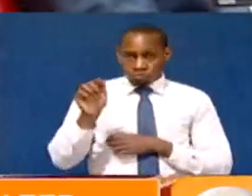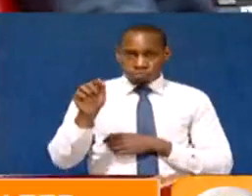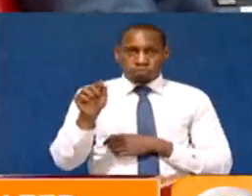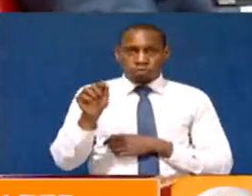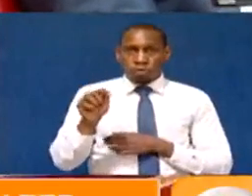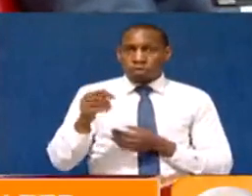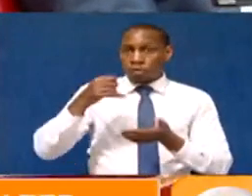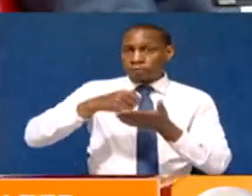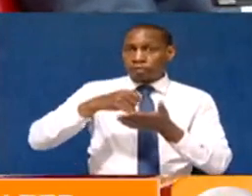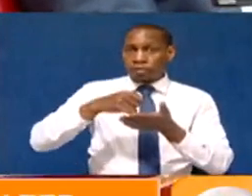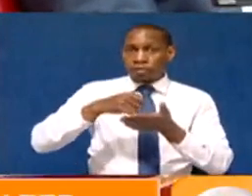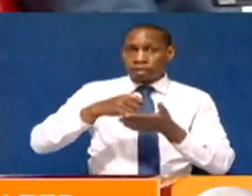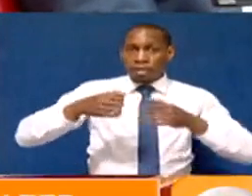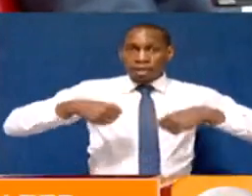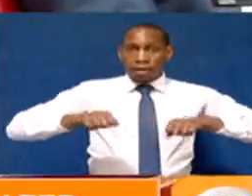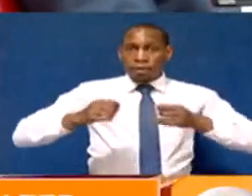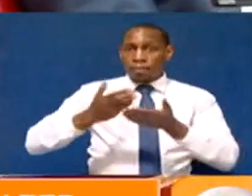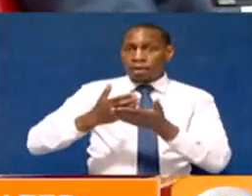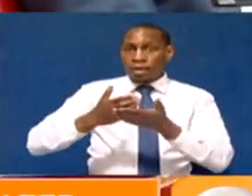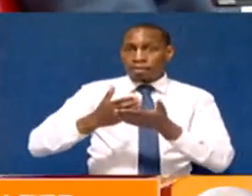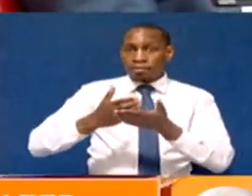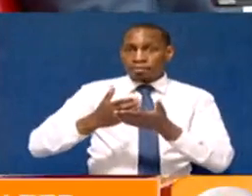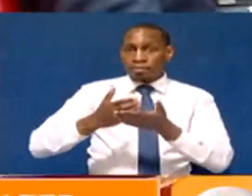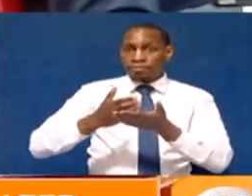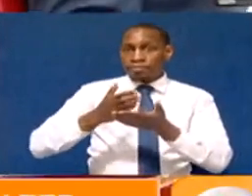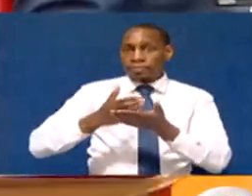you involved the boda-boda sector